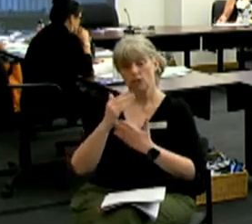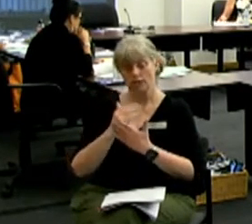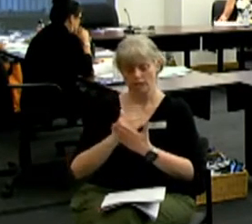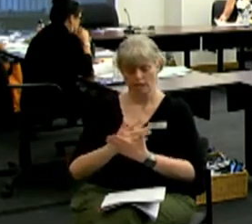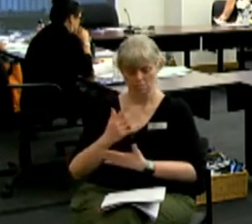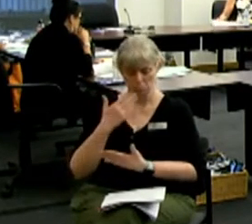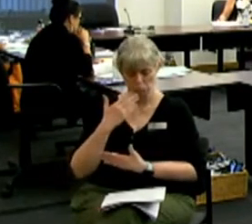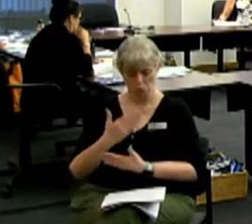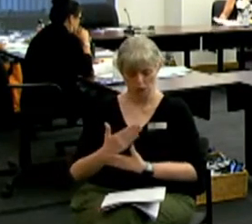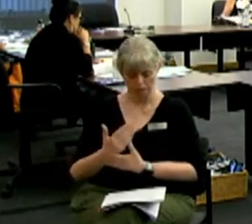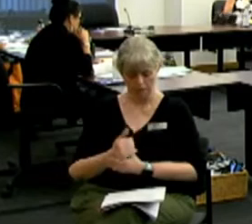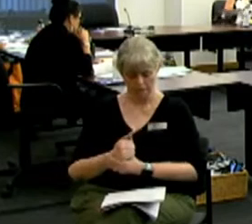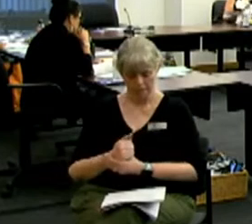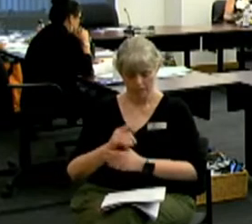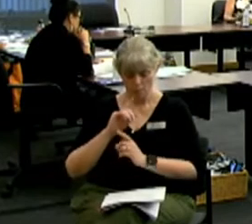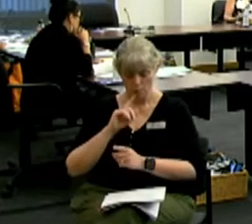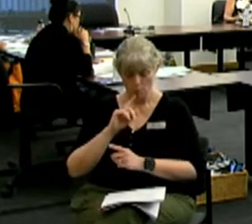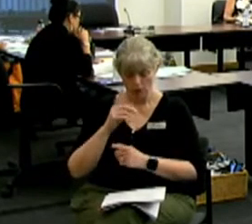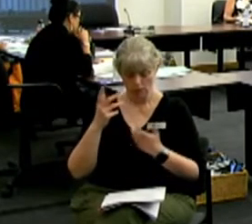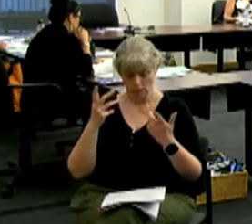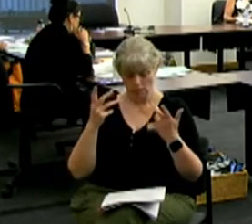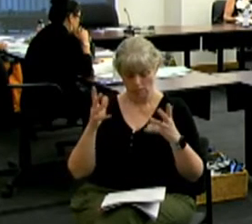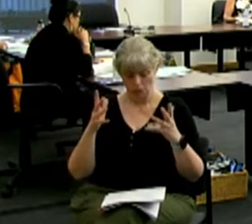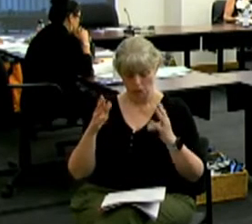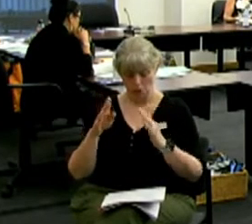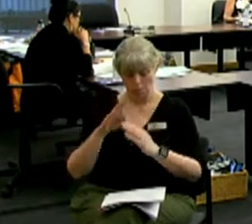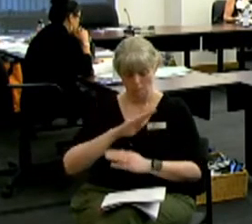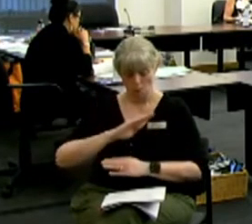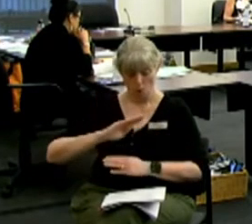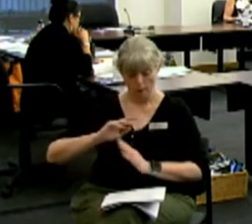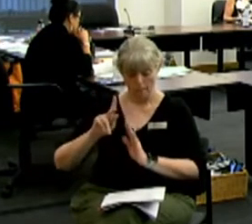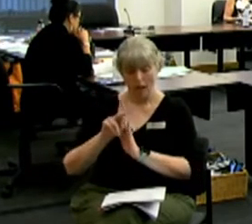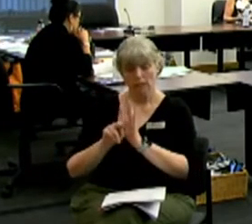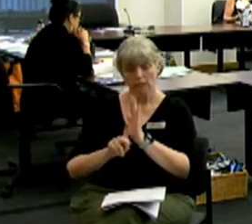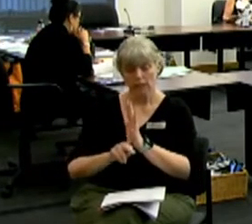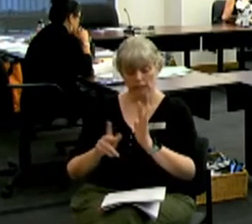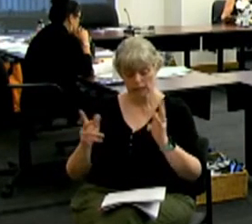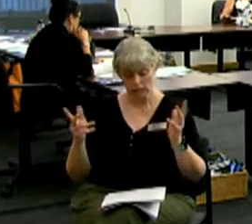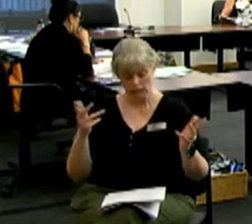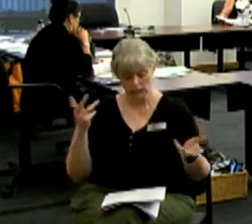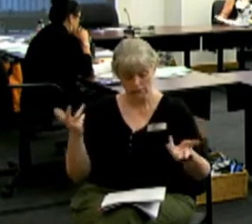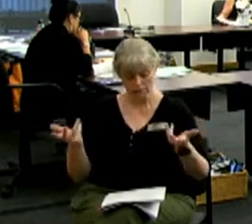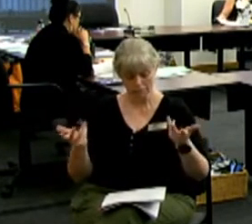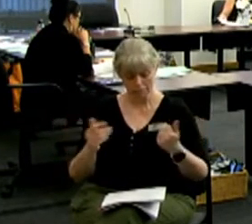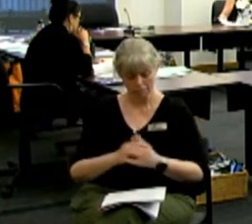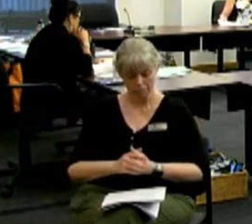9.0 reports, that's on board policies.